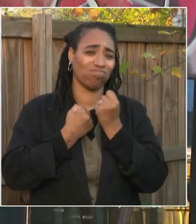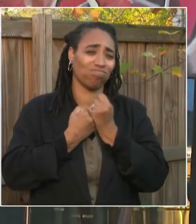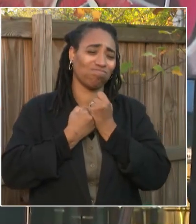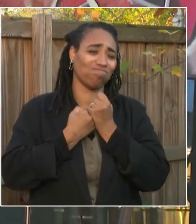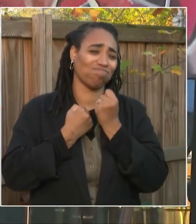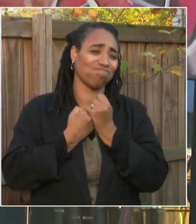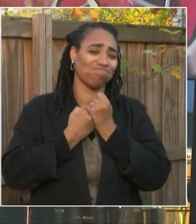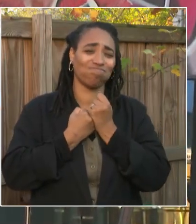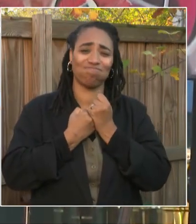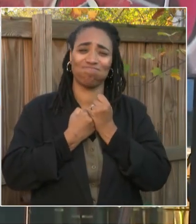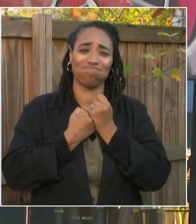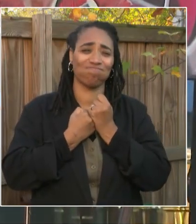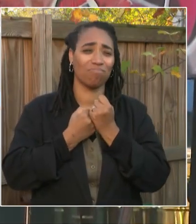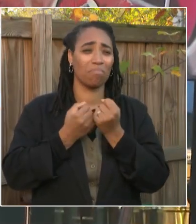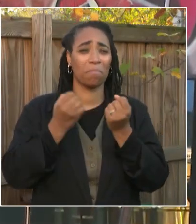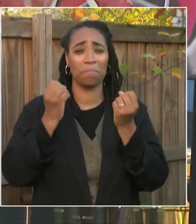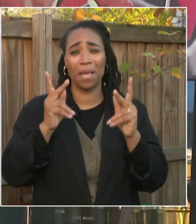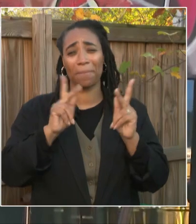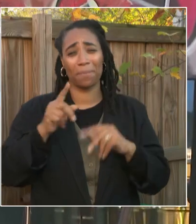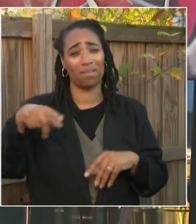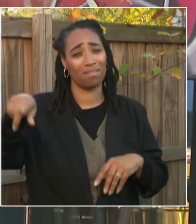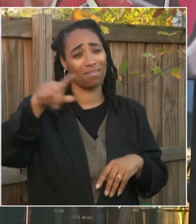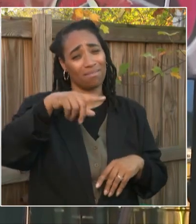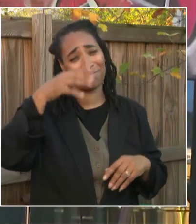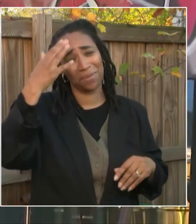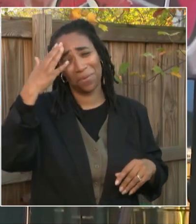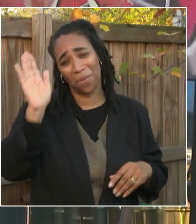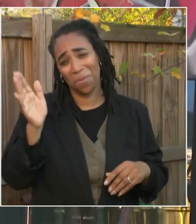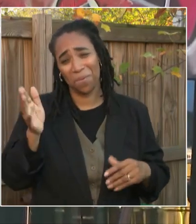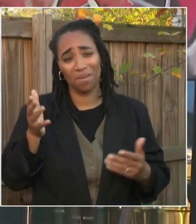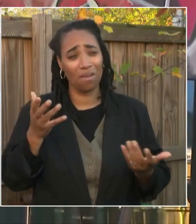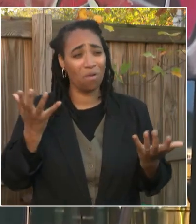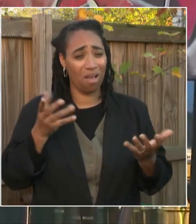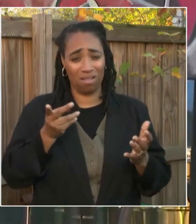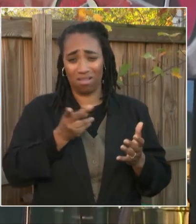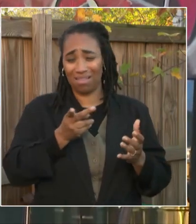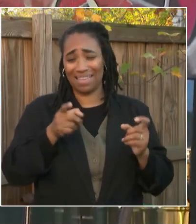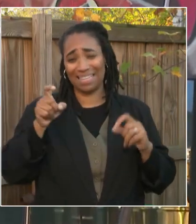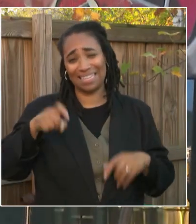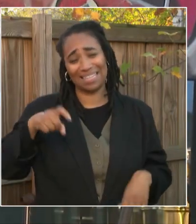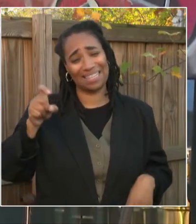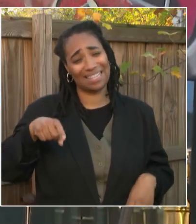know what it takes being on the front line. It's like you